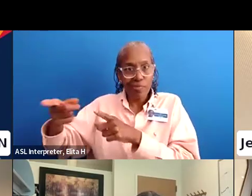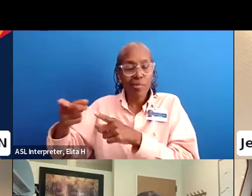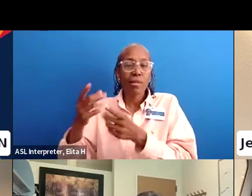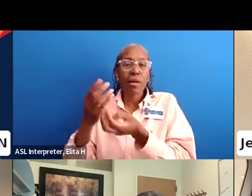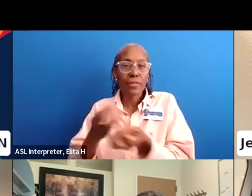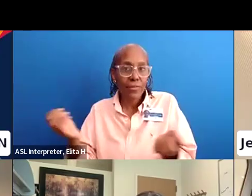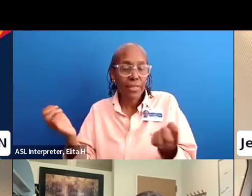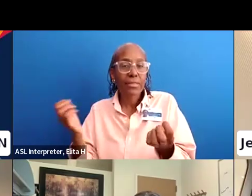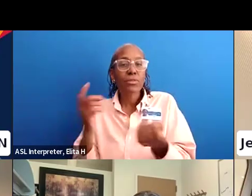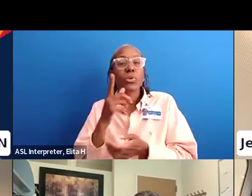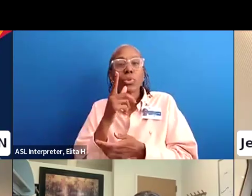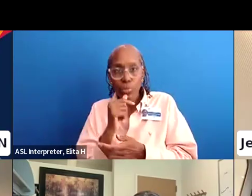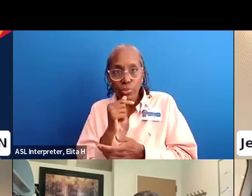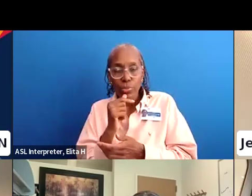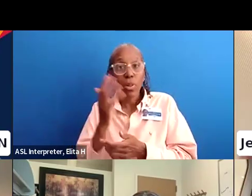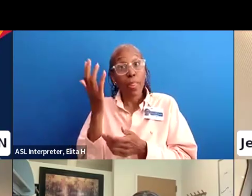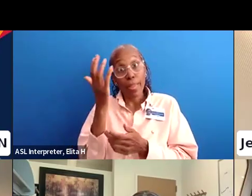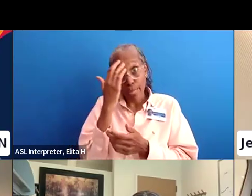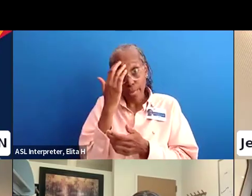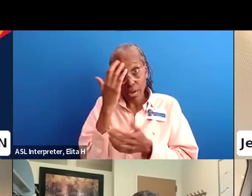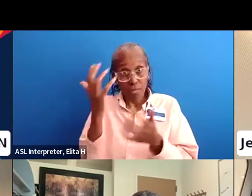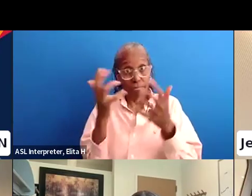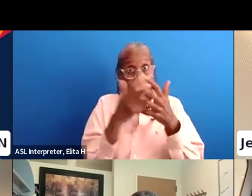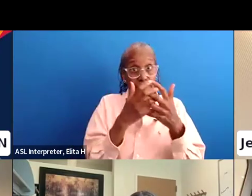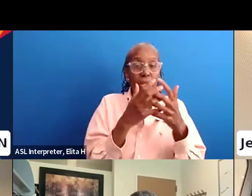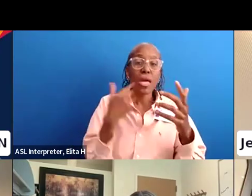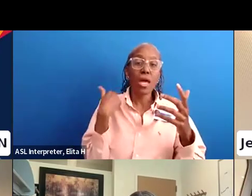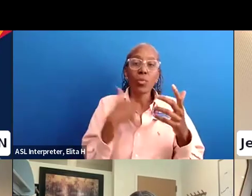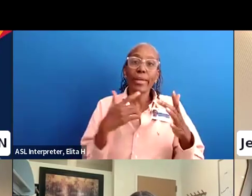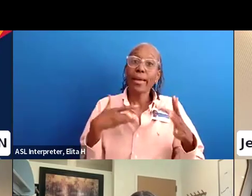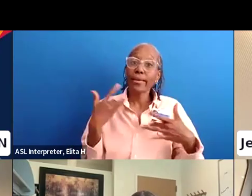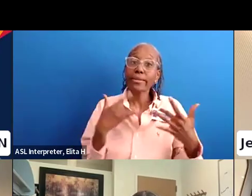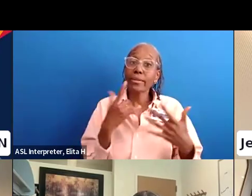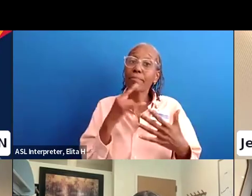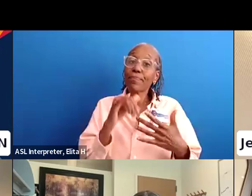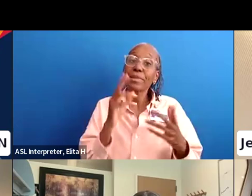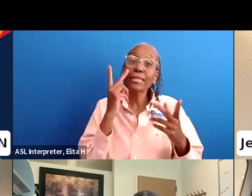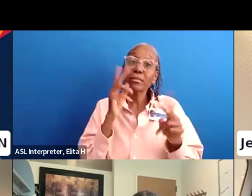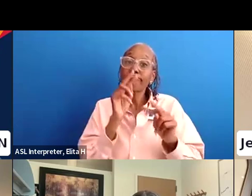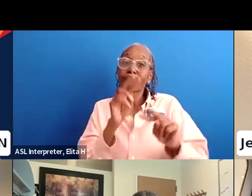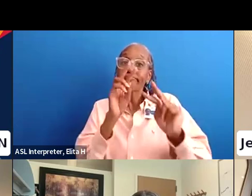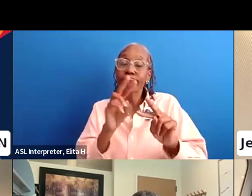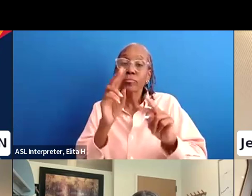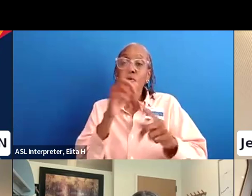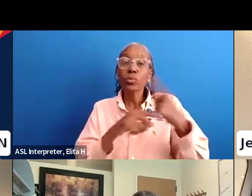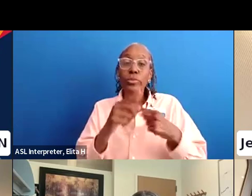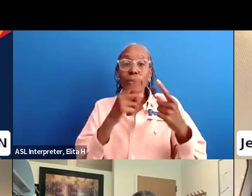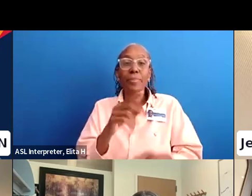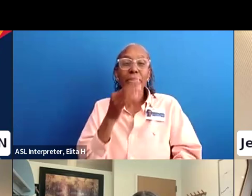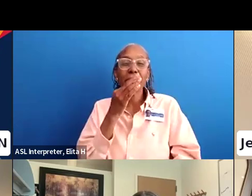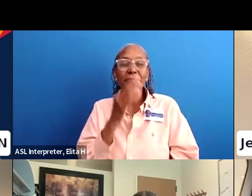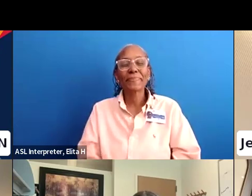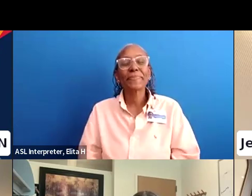devices for the brain. And I think that's what gets us really excited to see what's going to be coming here in the near future.